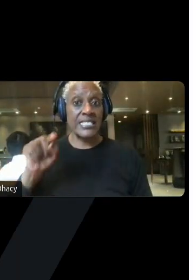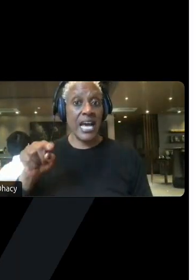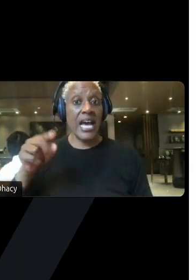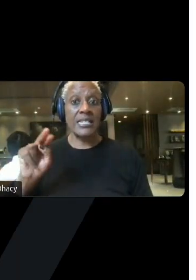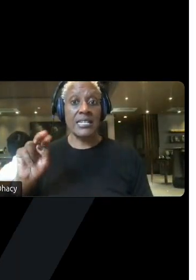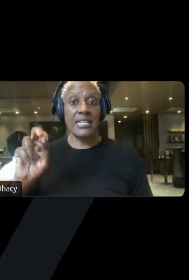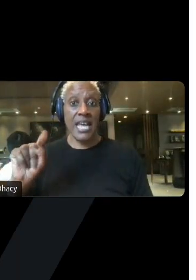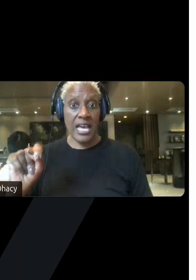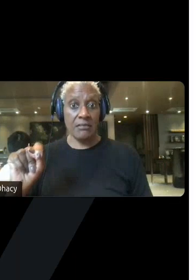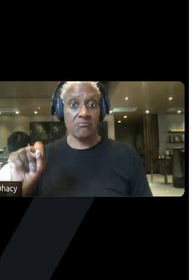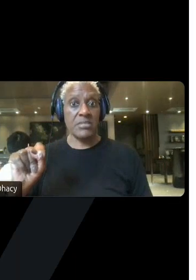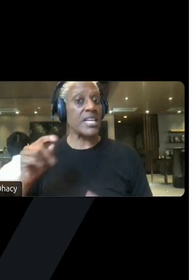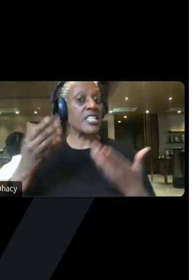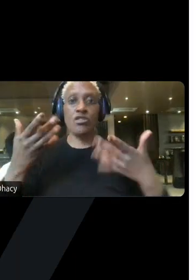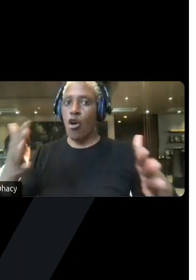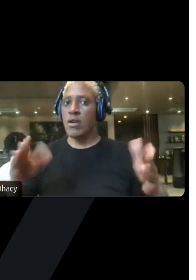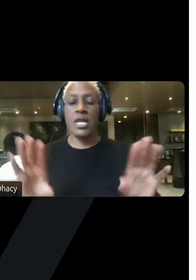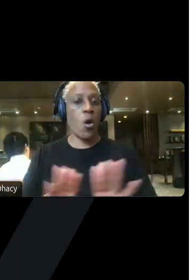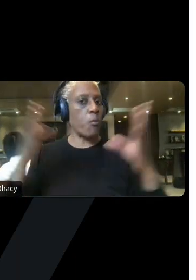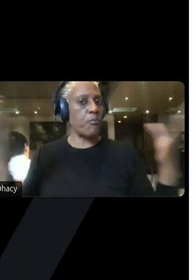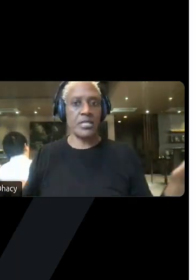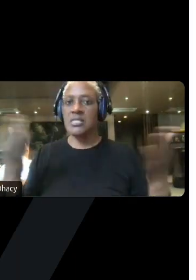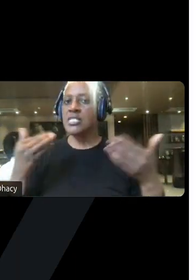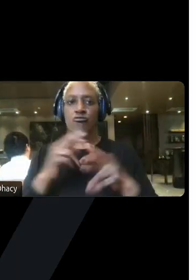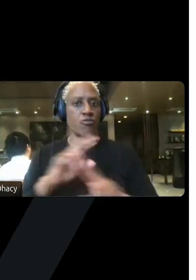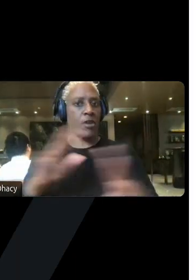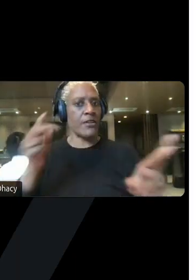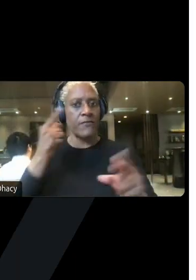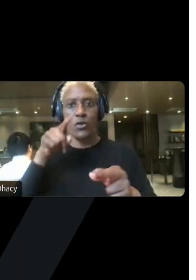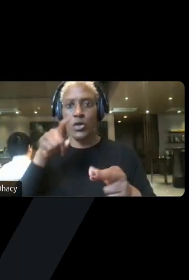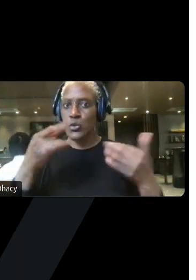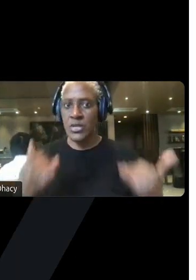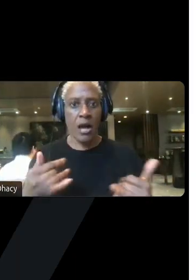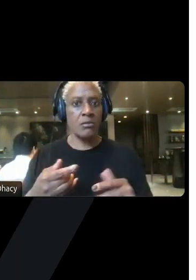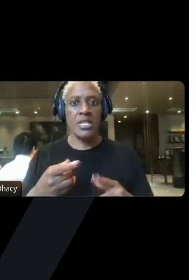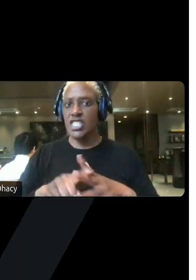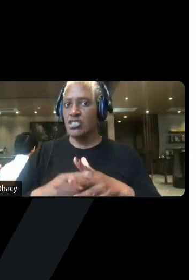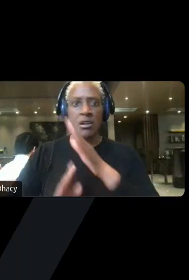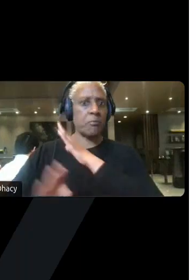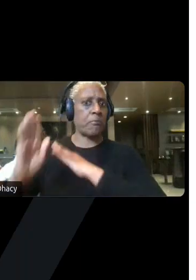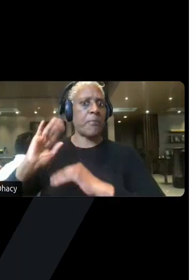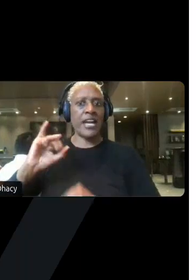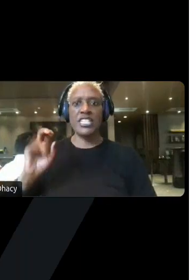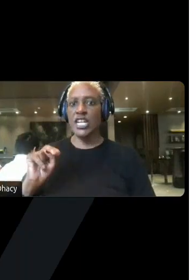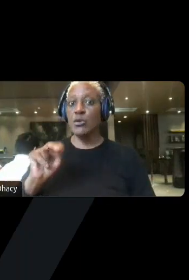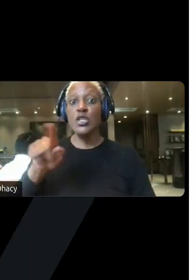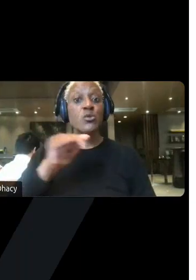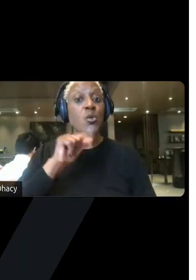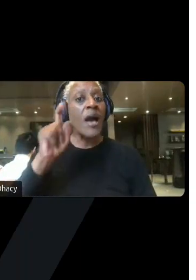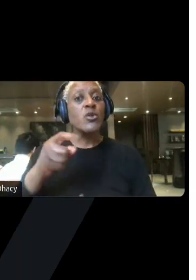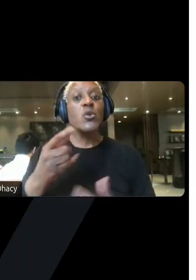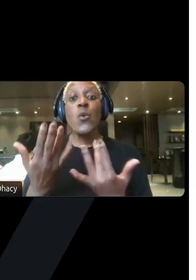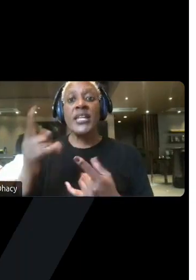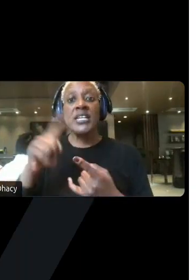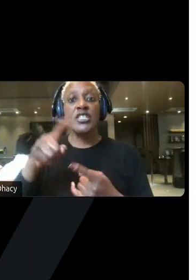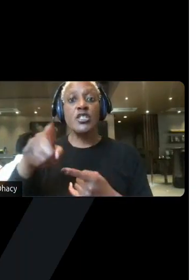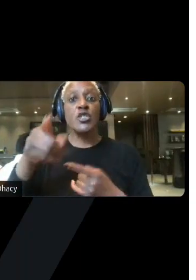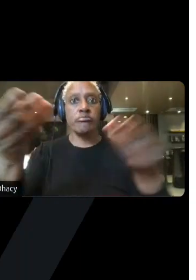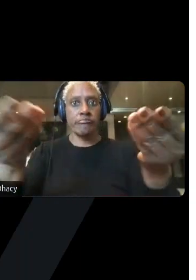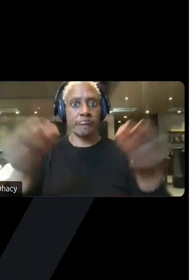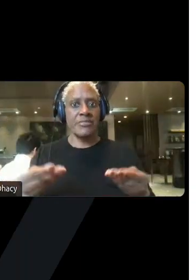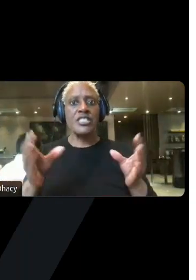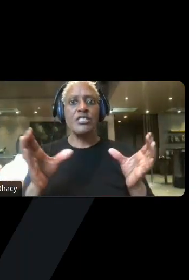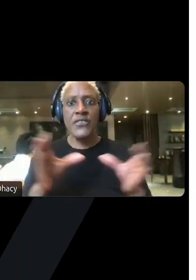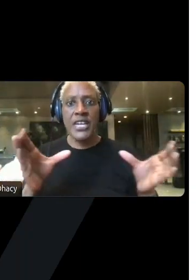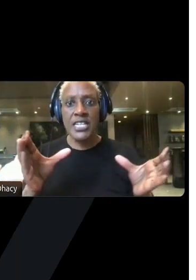Well, it's already open. It opened in January. Remember, you do not have to wait for your certification in order for you to